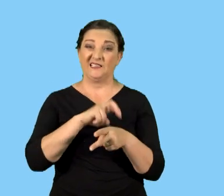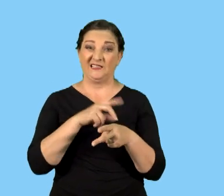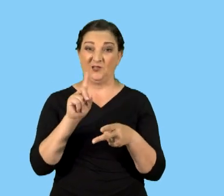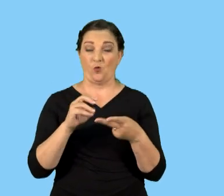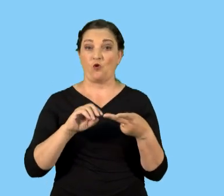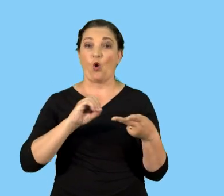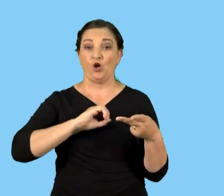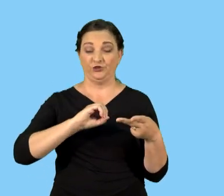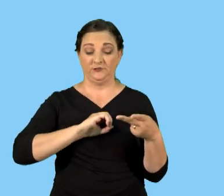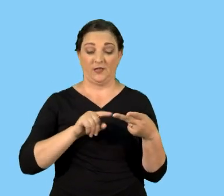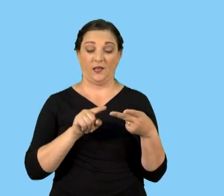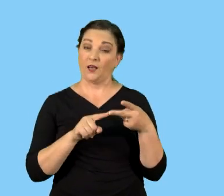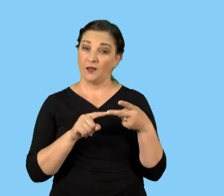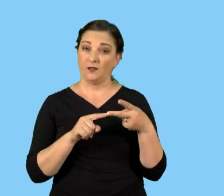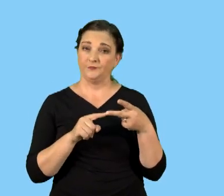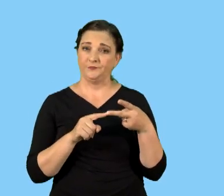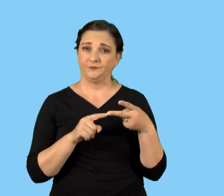we need the oxygen,